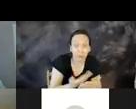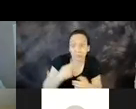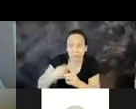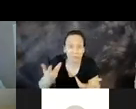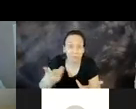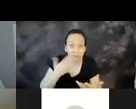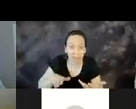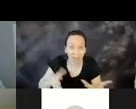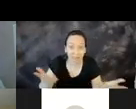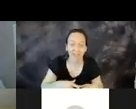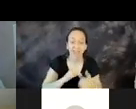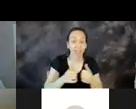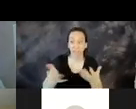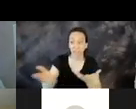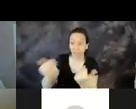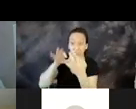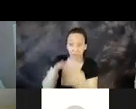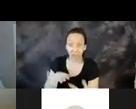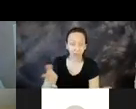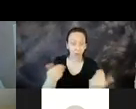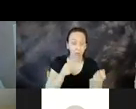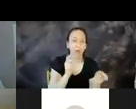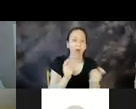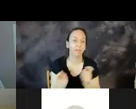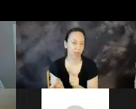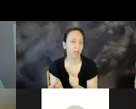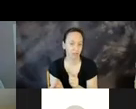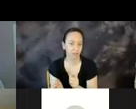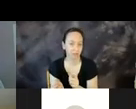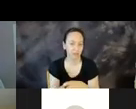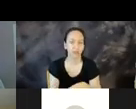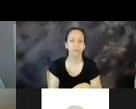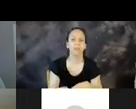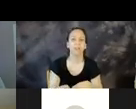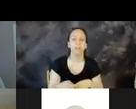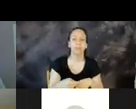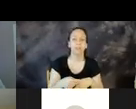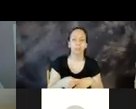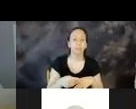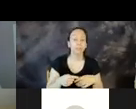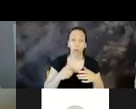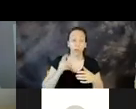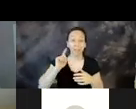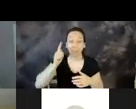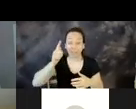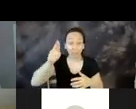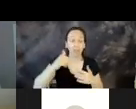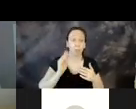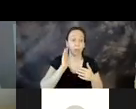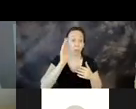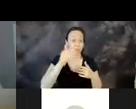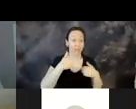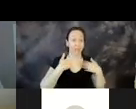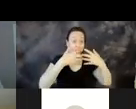to modify our plan prior to implementation. So after we have deployed fare vending machines and partner with retailers, we